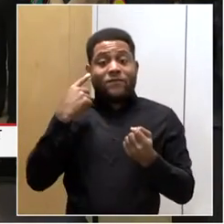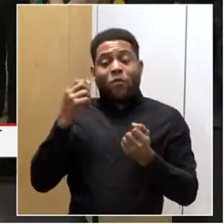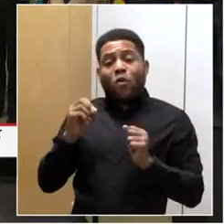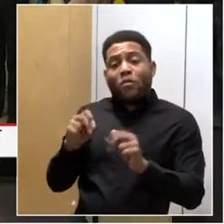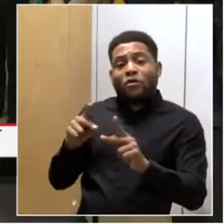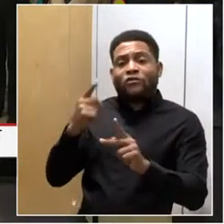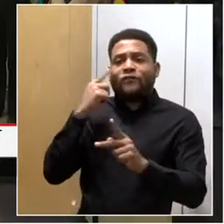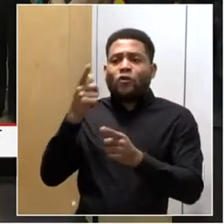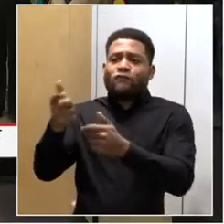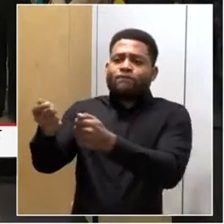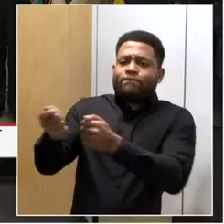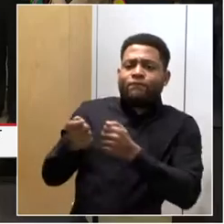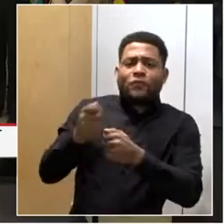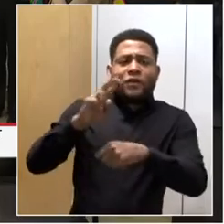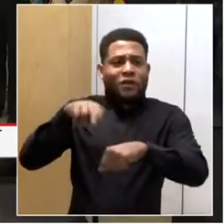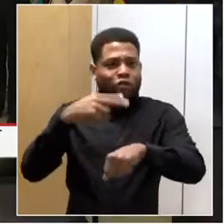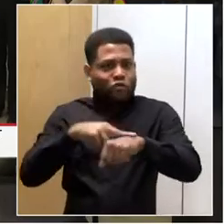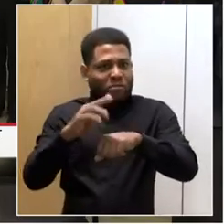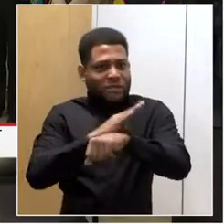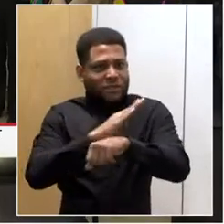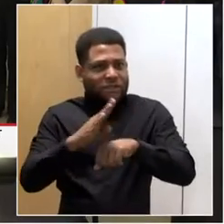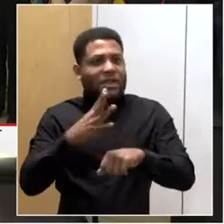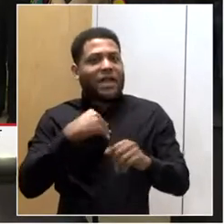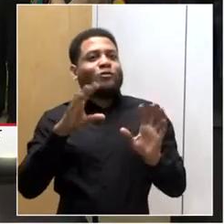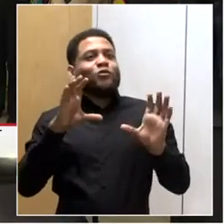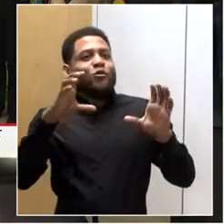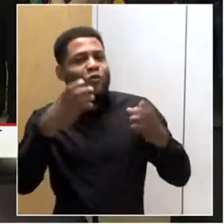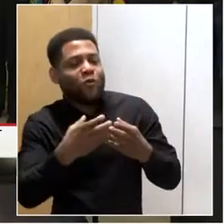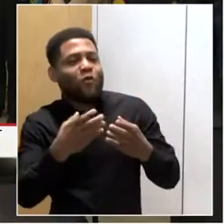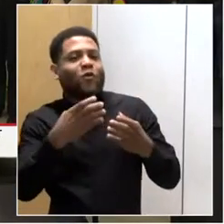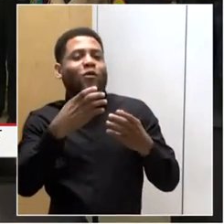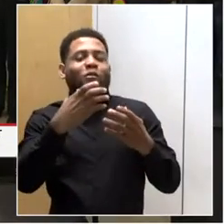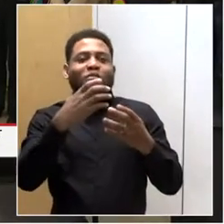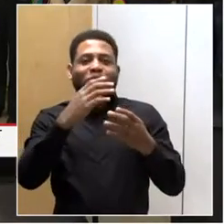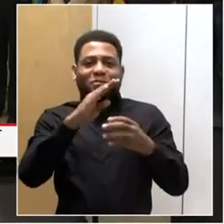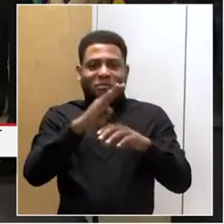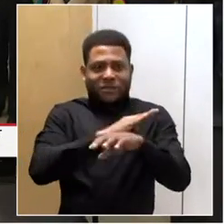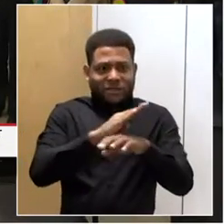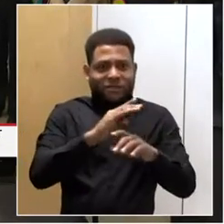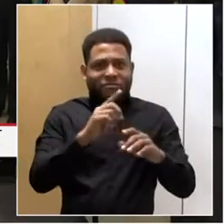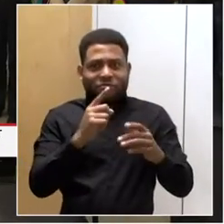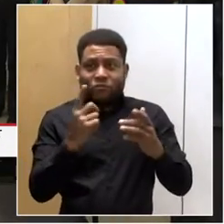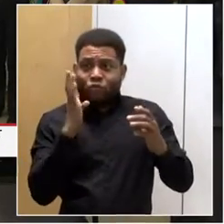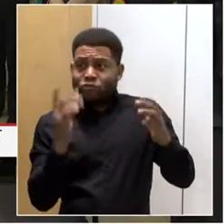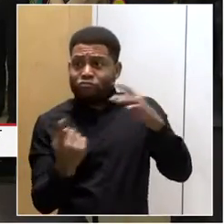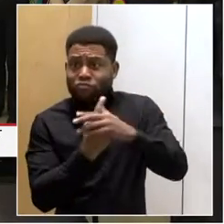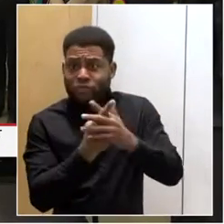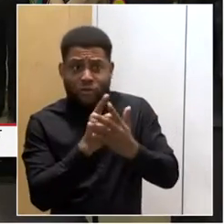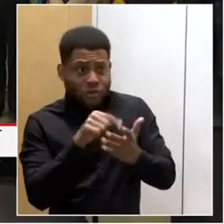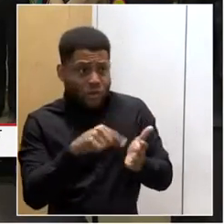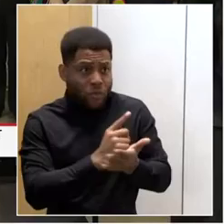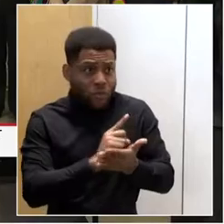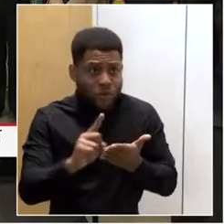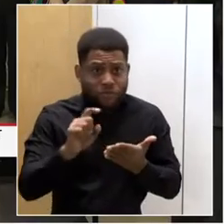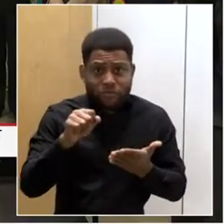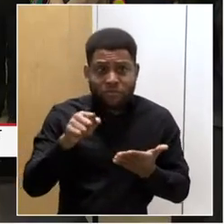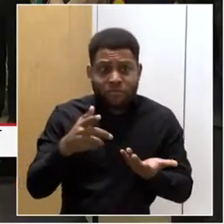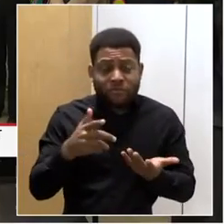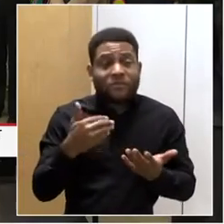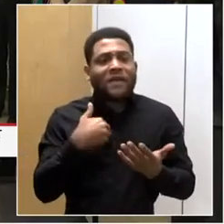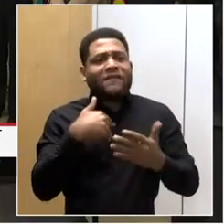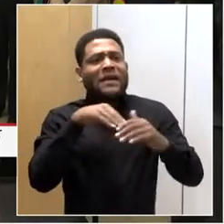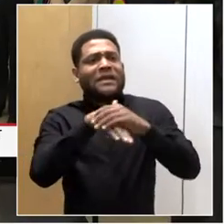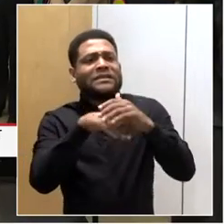national businesses and global businesses that might want to pop up for a week and have access to a global